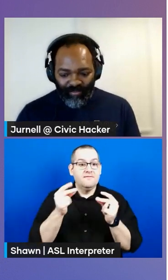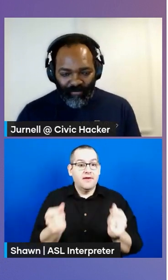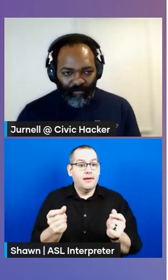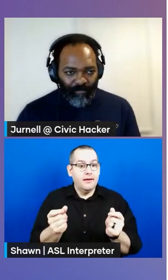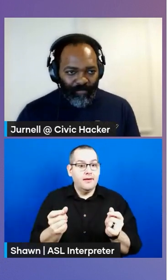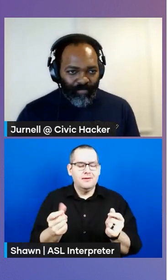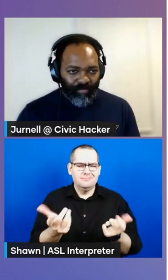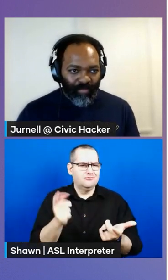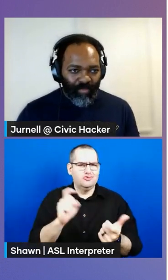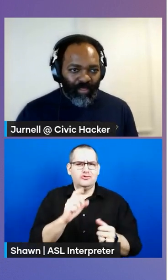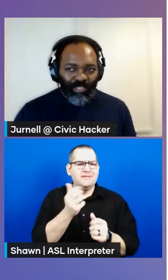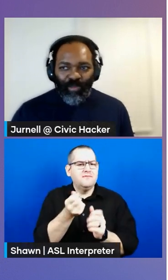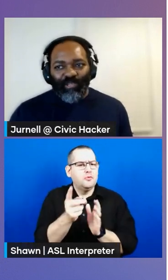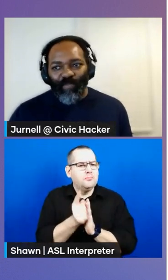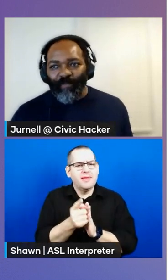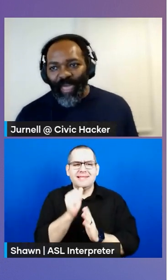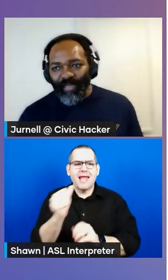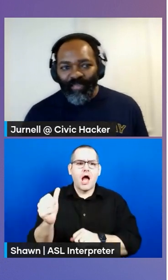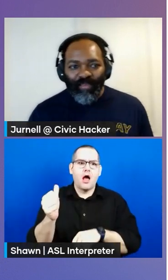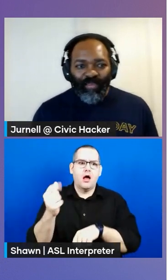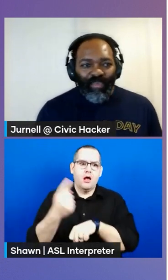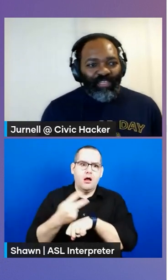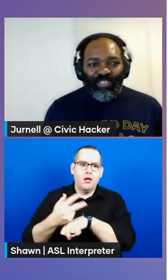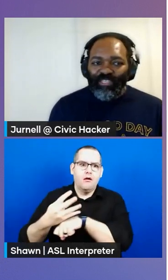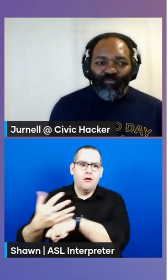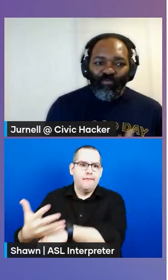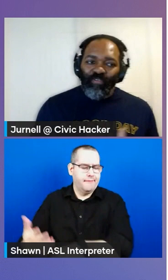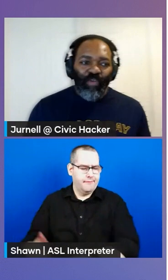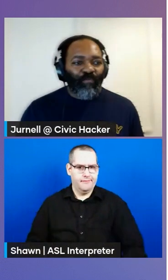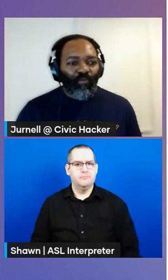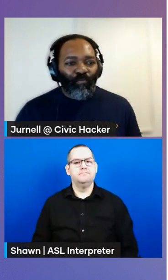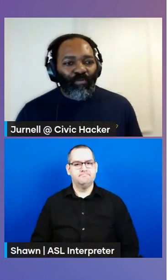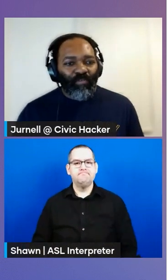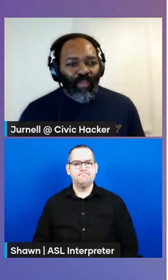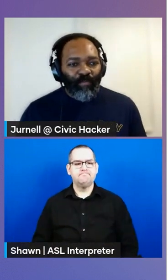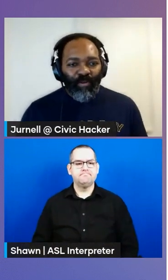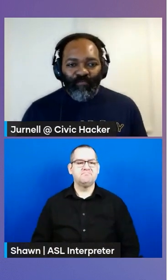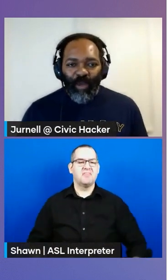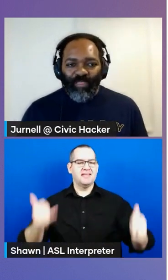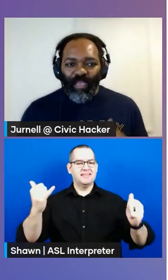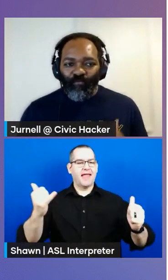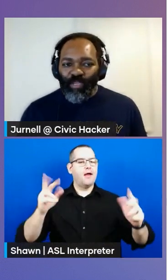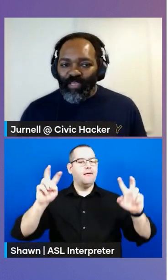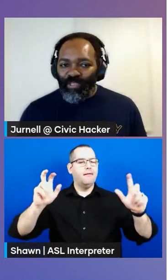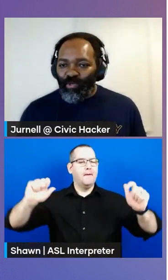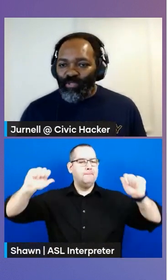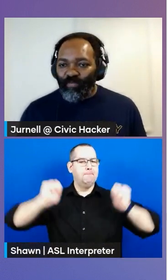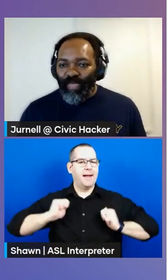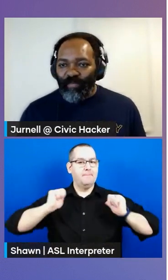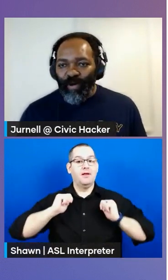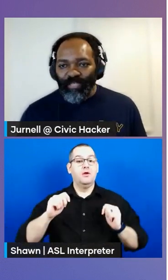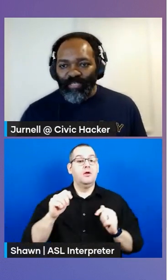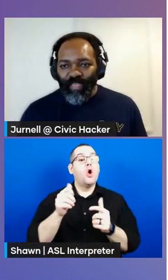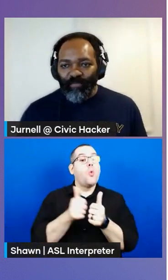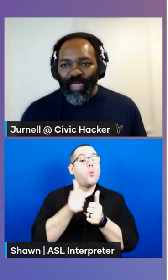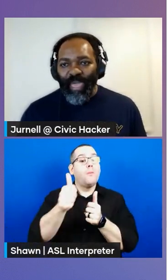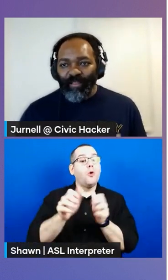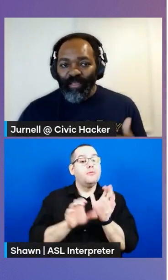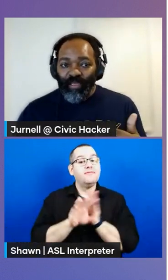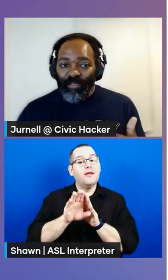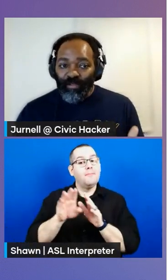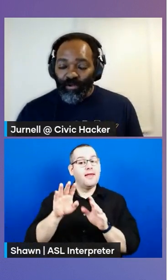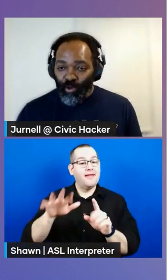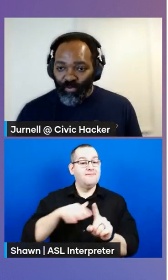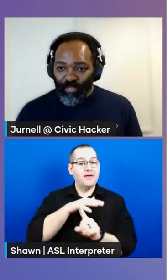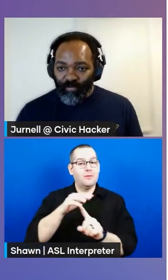days. So enter Backpack. It's just a remote developer environment that we use to make positive